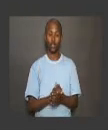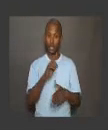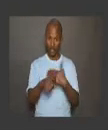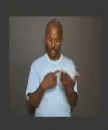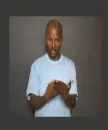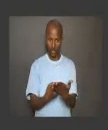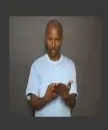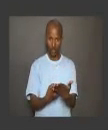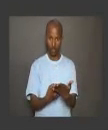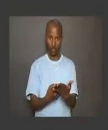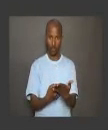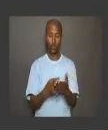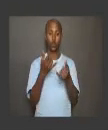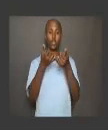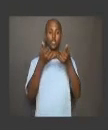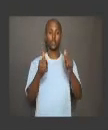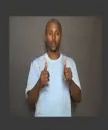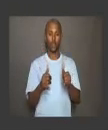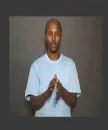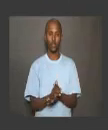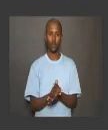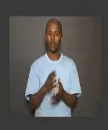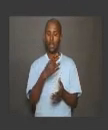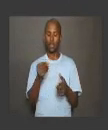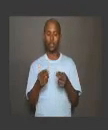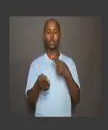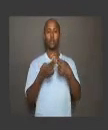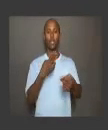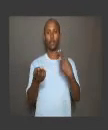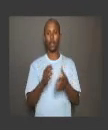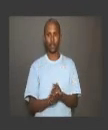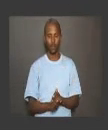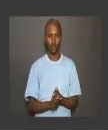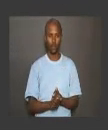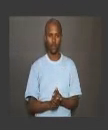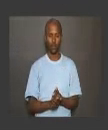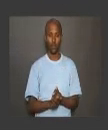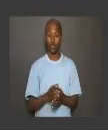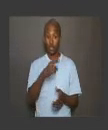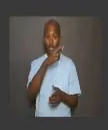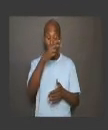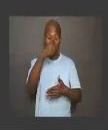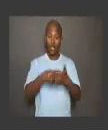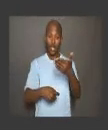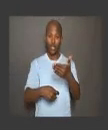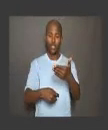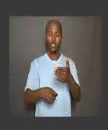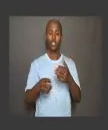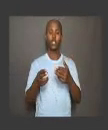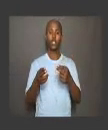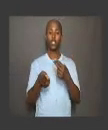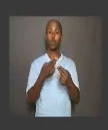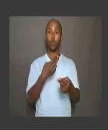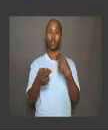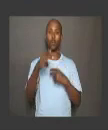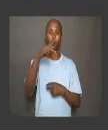Then we flip the divisor and multiply. The result is the product